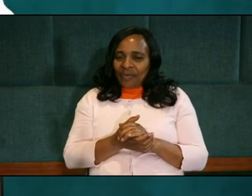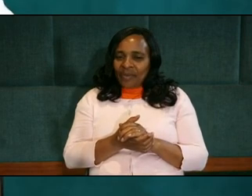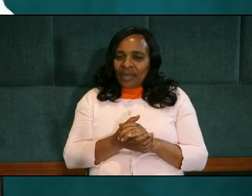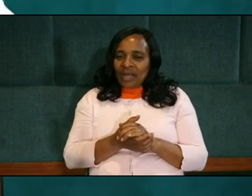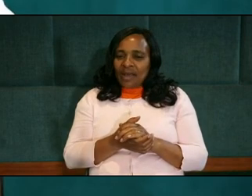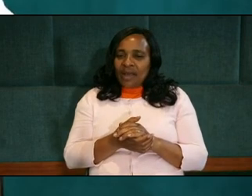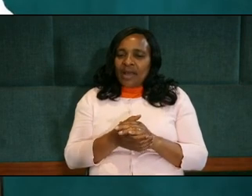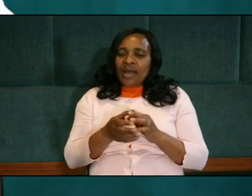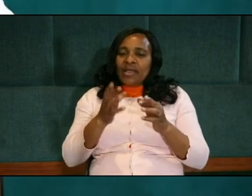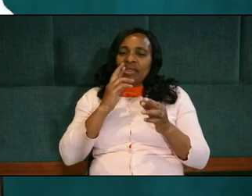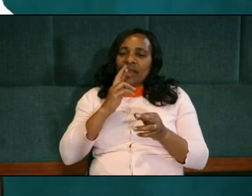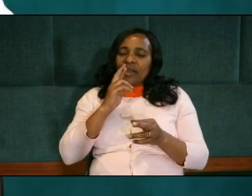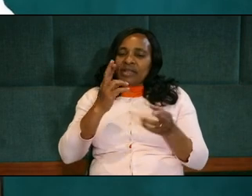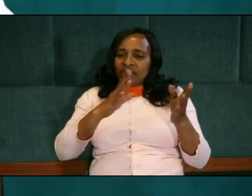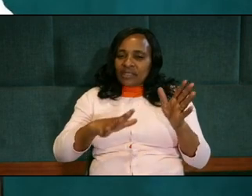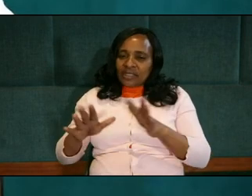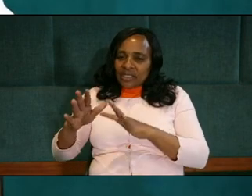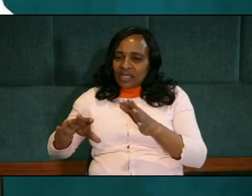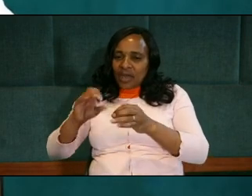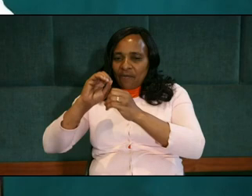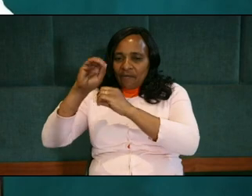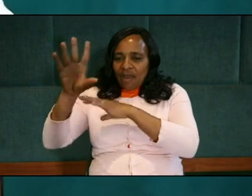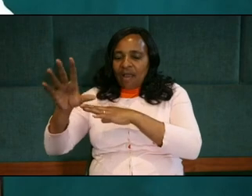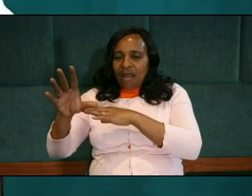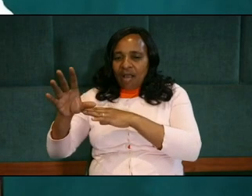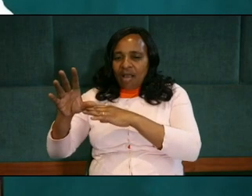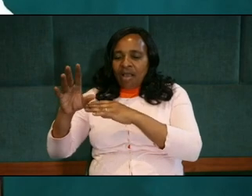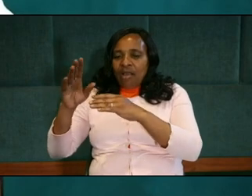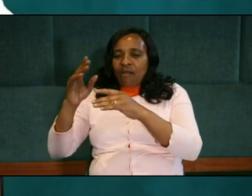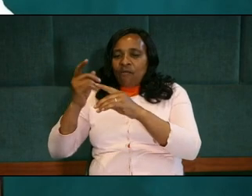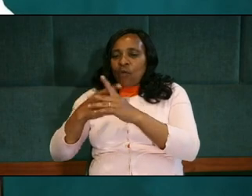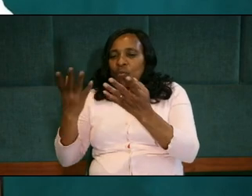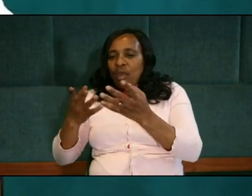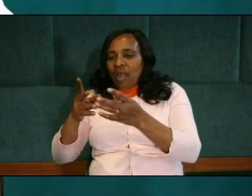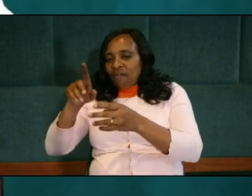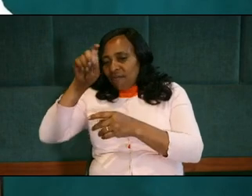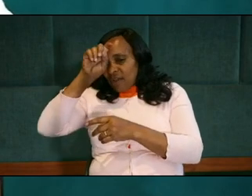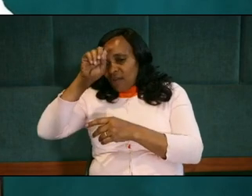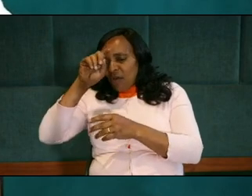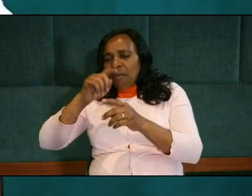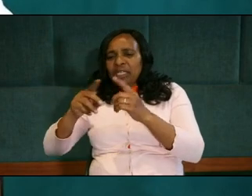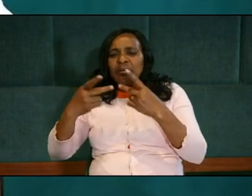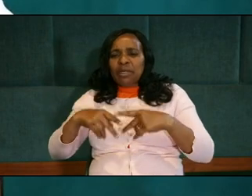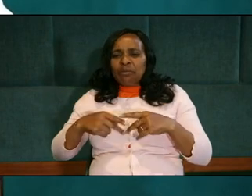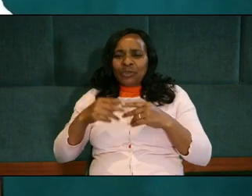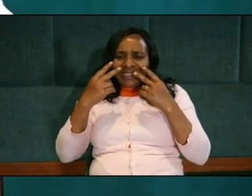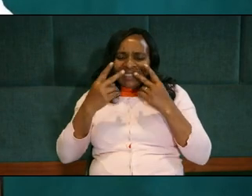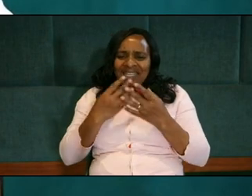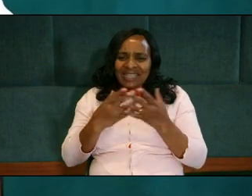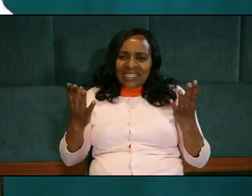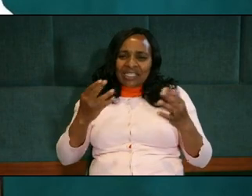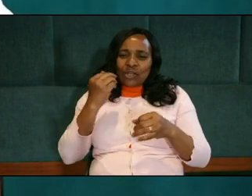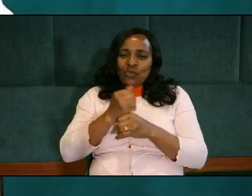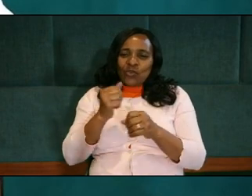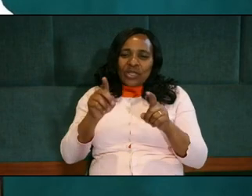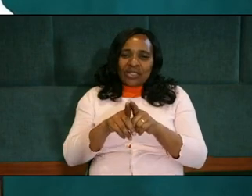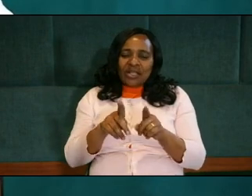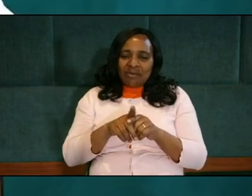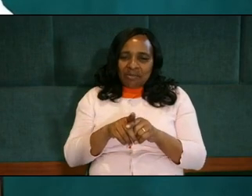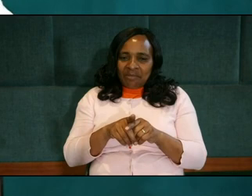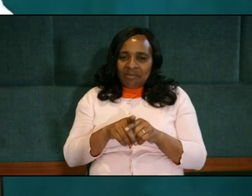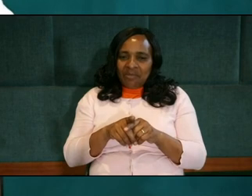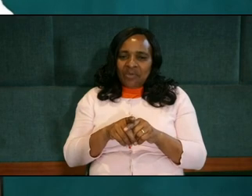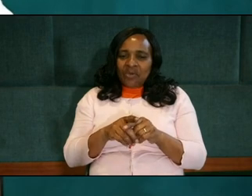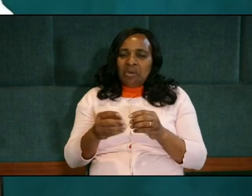the Red Sea was a way for the Israelites, but it was a trap for Pharaoh. People will see you do things and think they can do it as well and